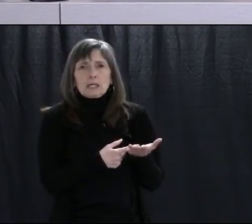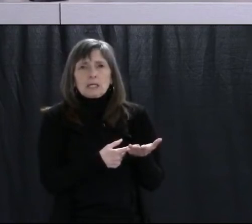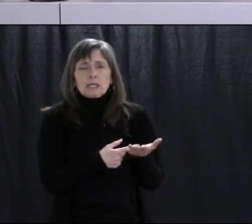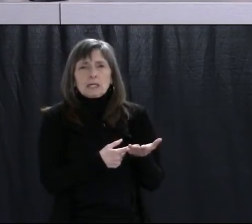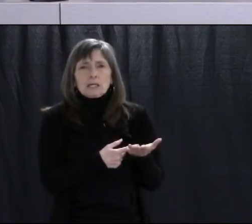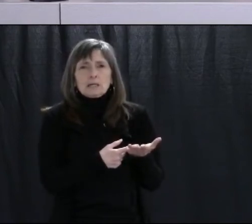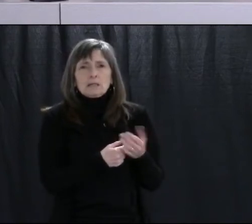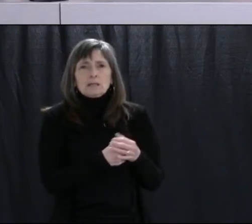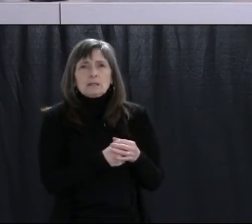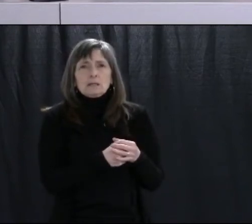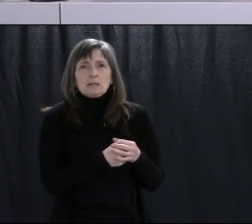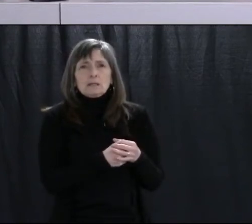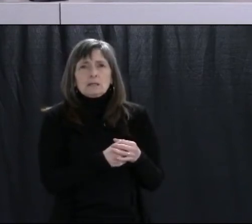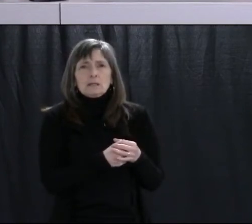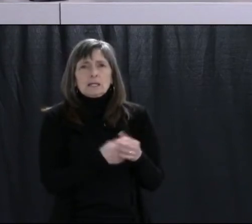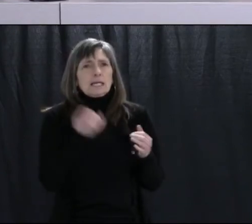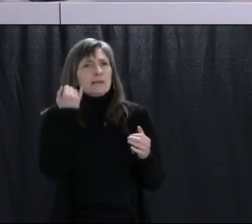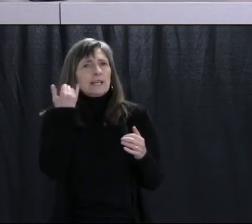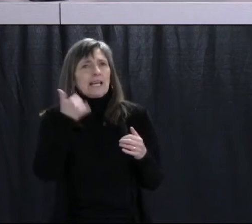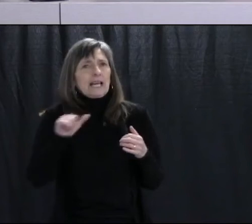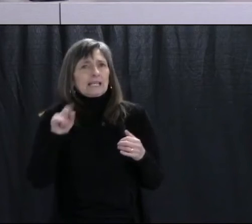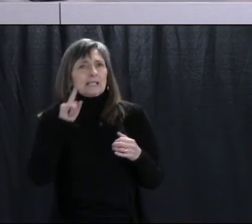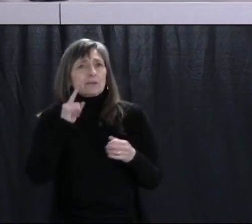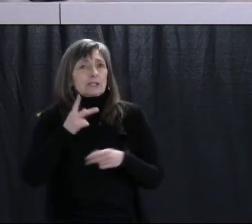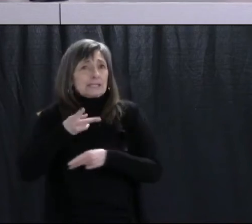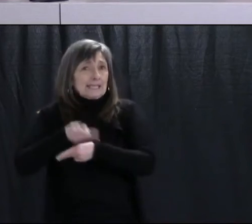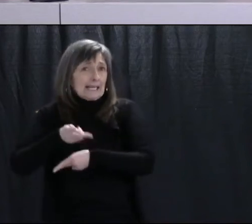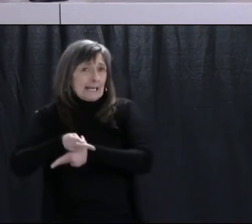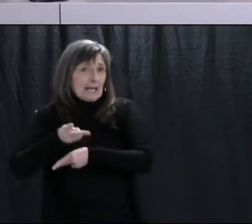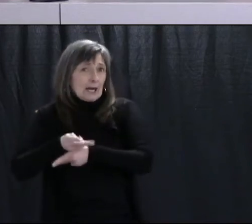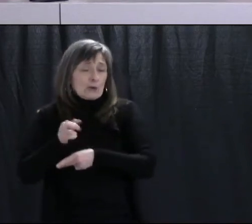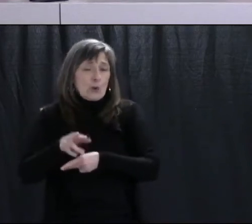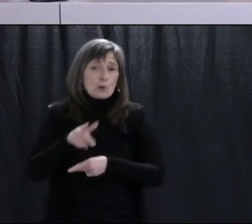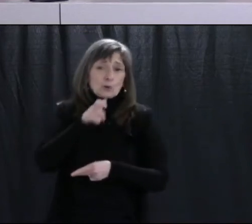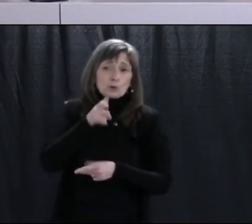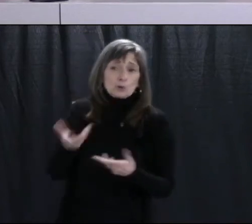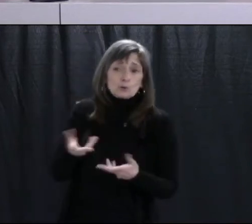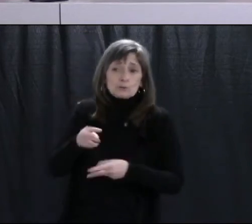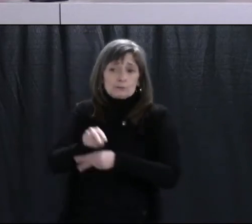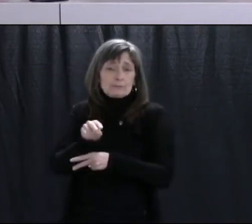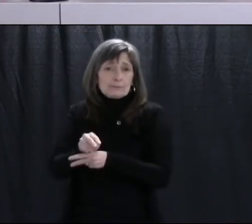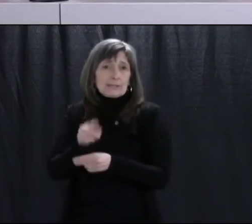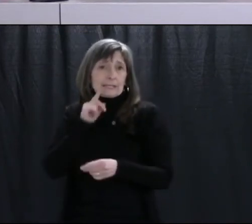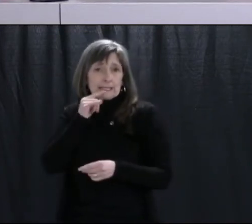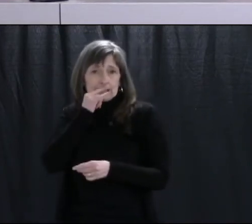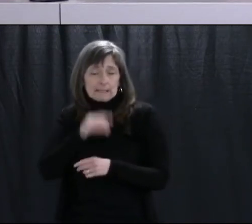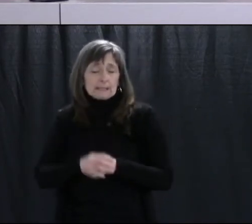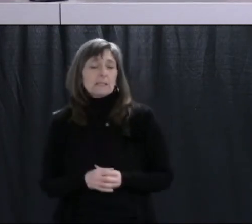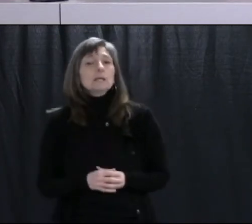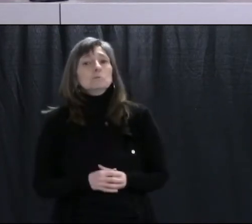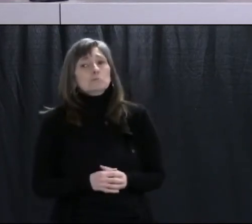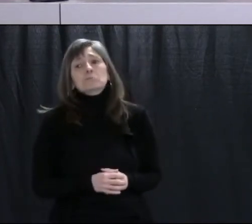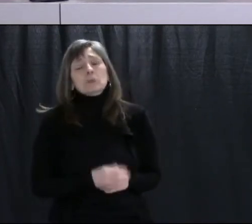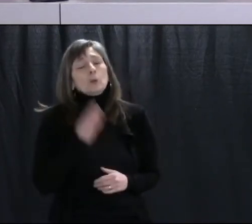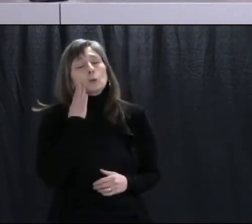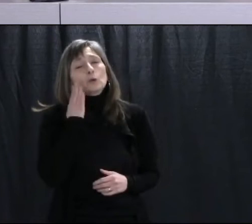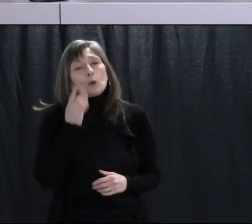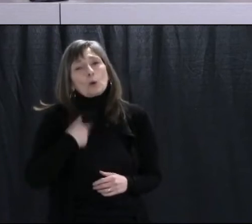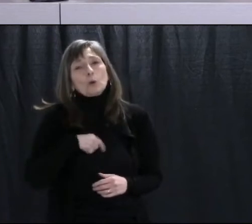sight of a solution to that on the horizon? Yeah, we need a solution. There's no question that when we have essential workers